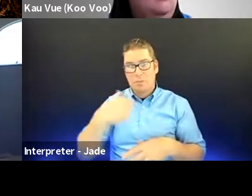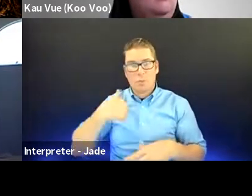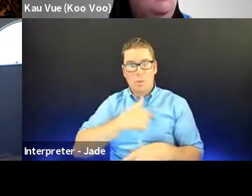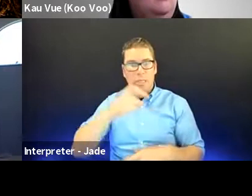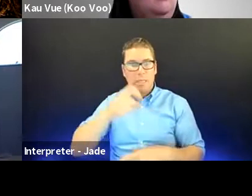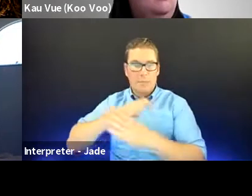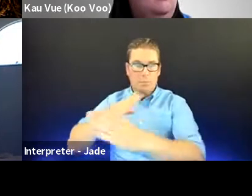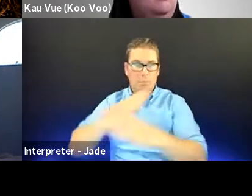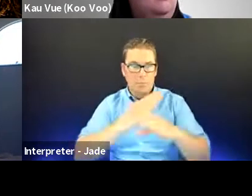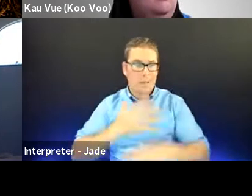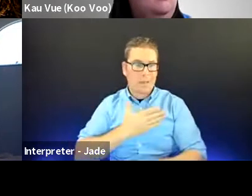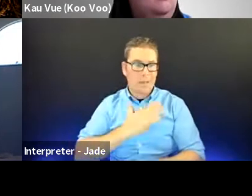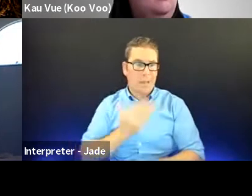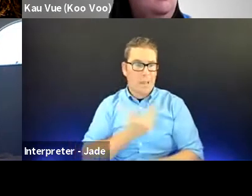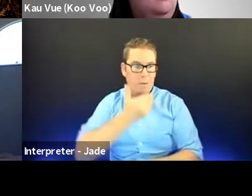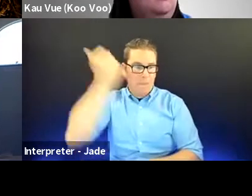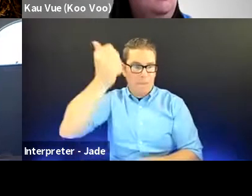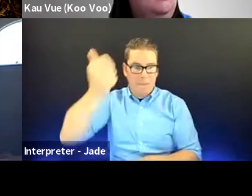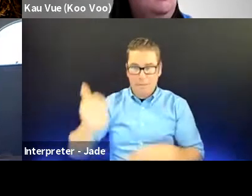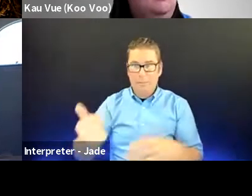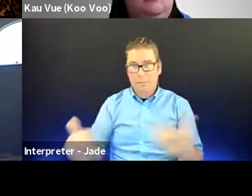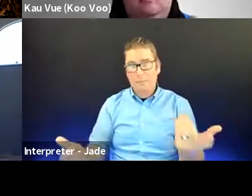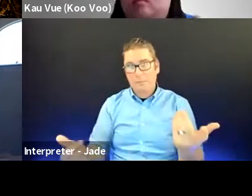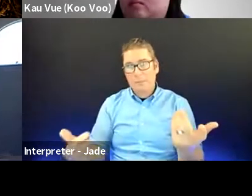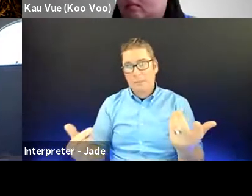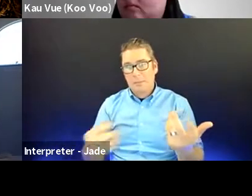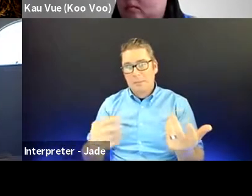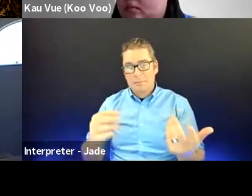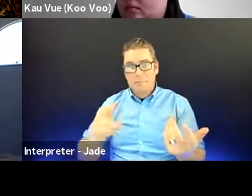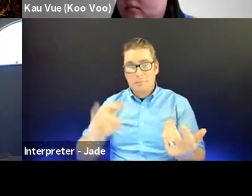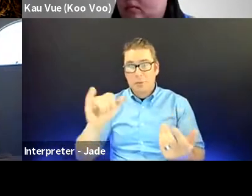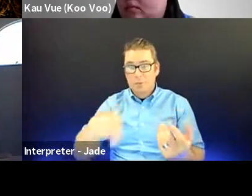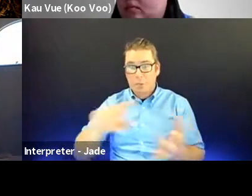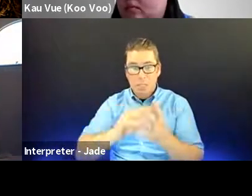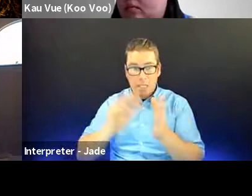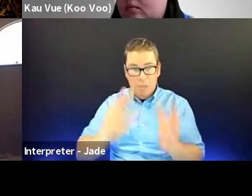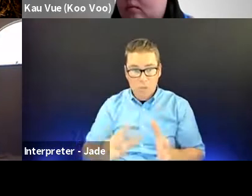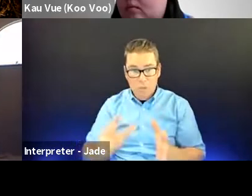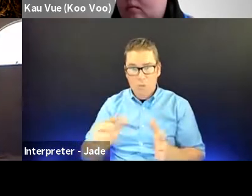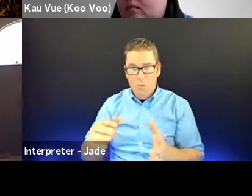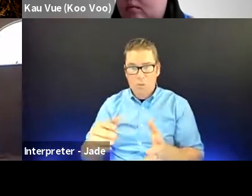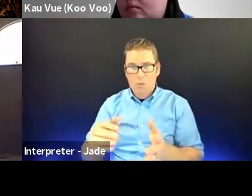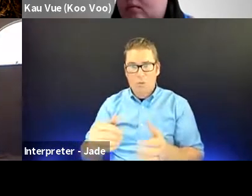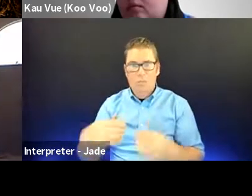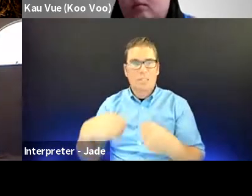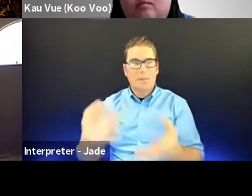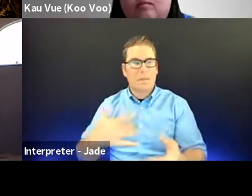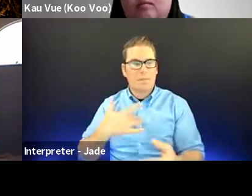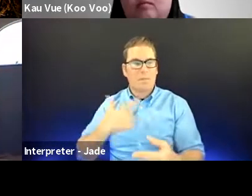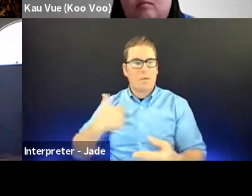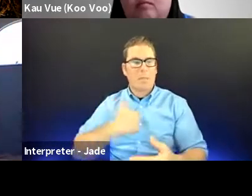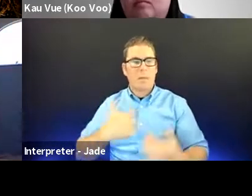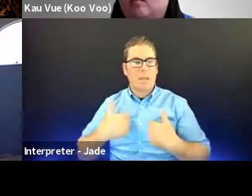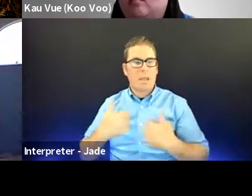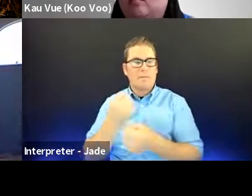for them to believe that they're safe on our campus, that we welcome them here, and that we do everything we can to make sure they